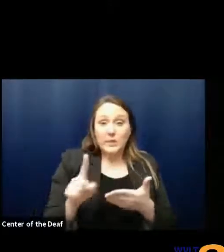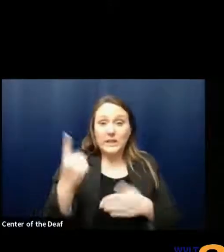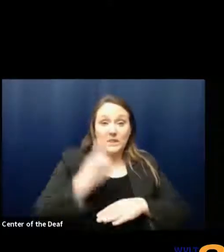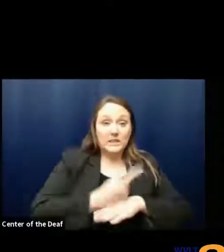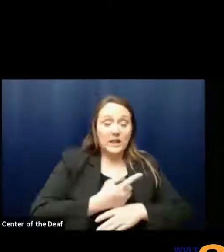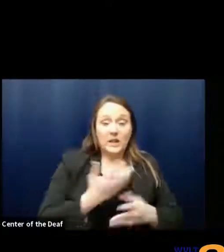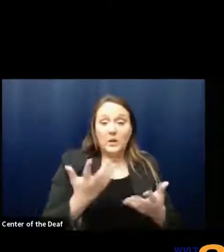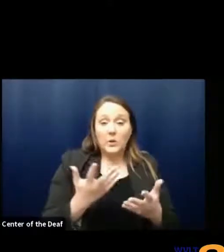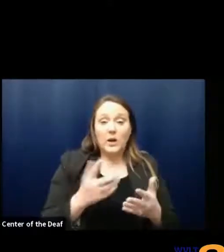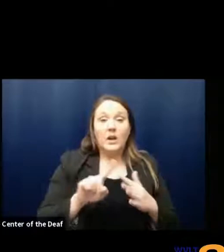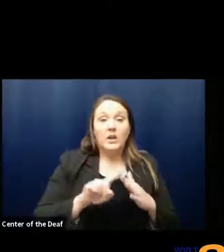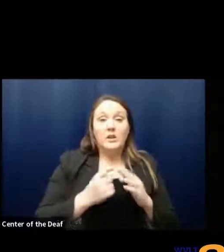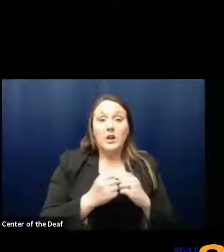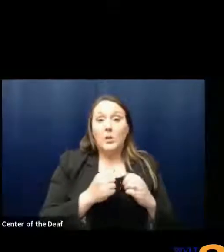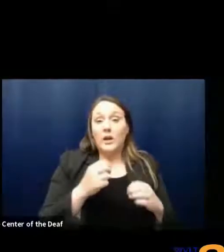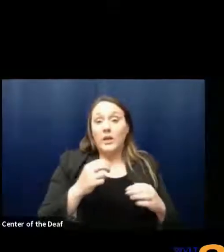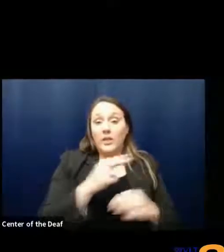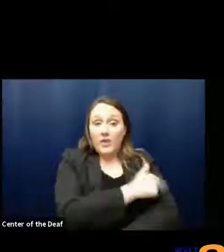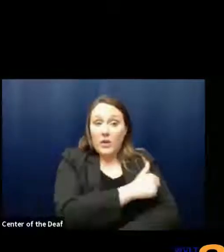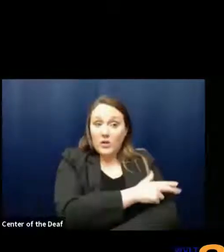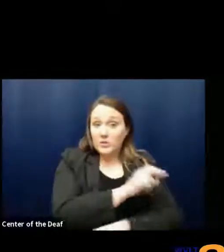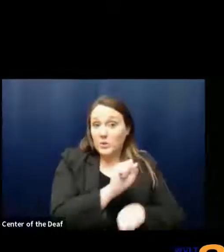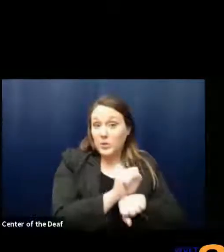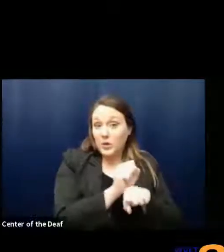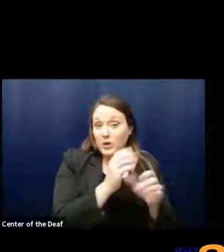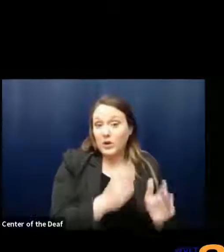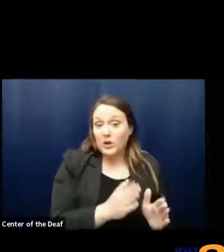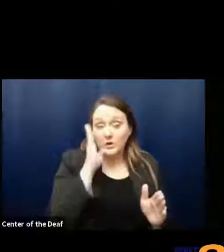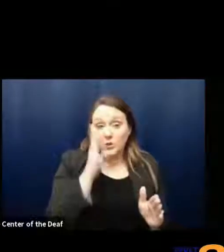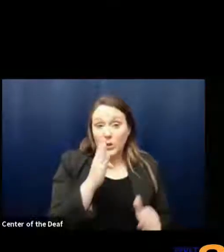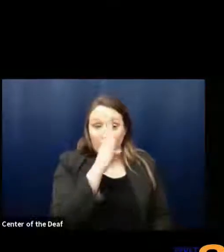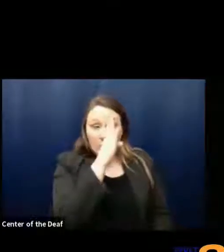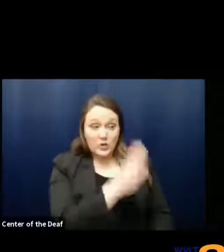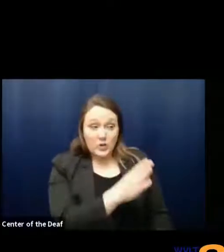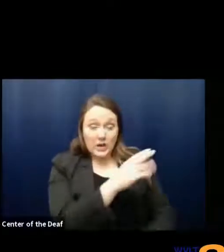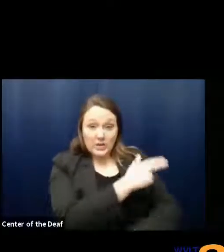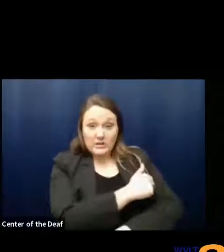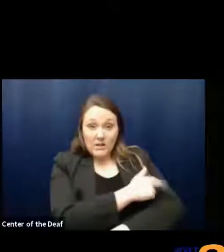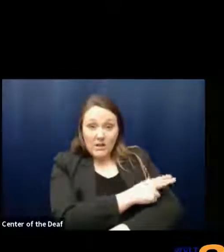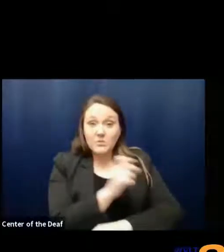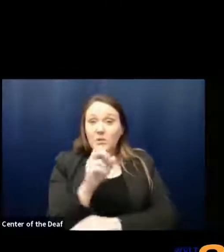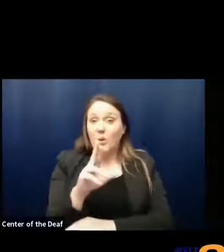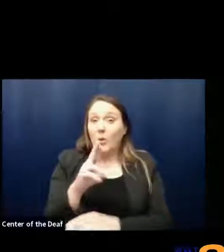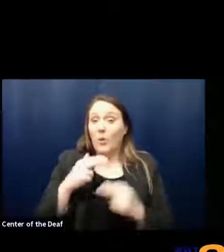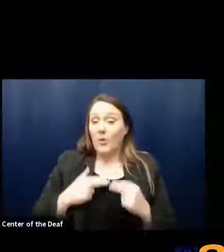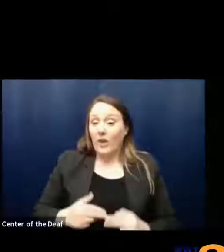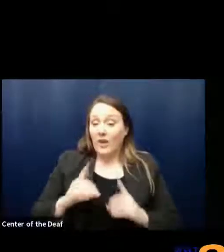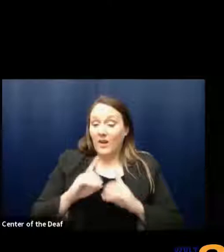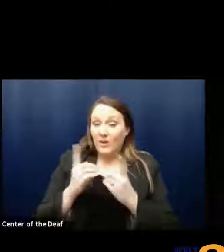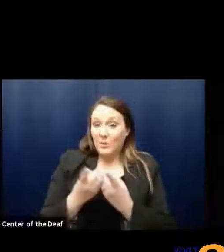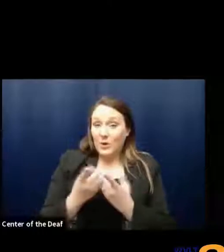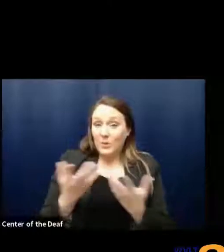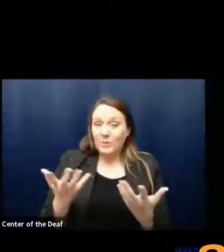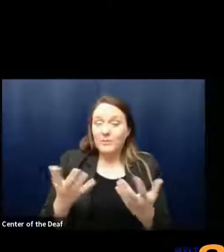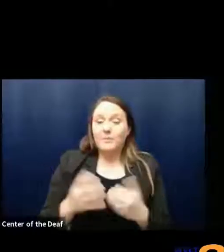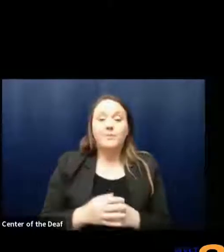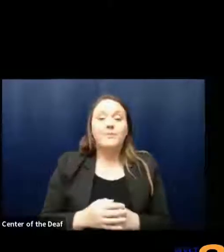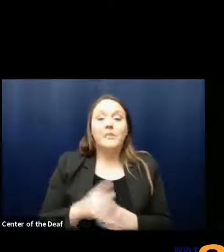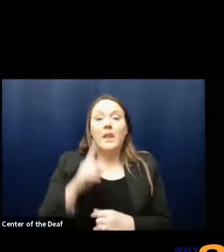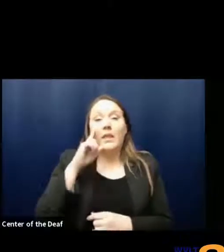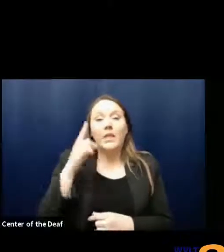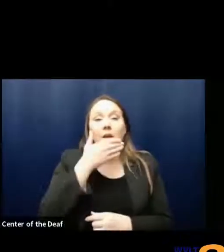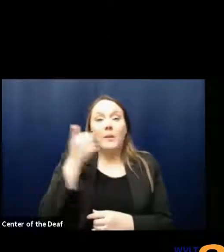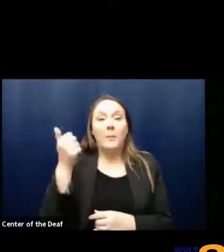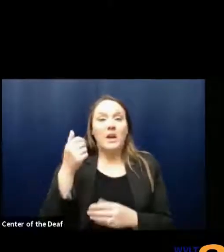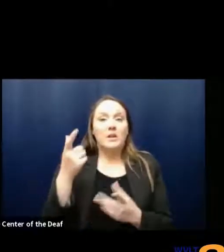healthcare workers, but will the shots go straight to the hospital, to the health department? Yeah, again, I think the best place to do this is to